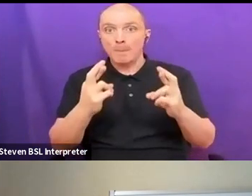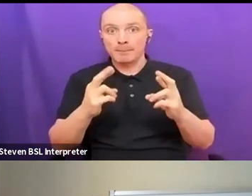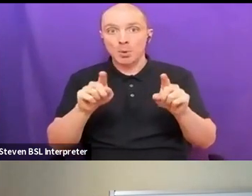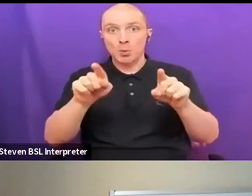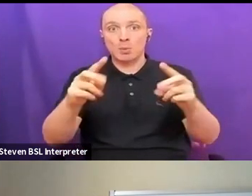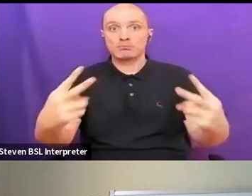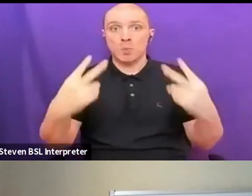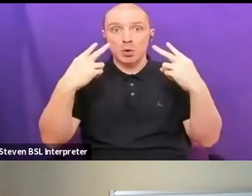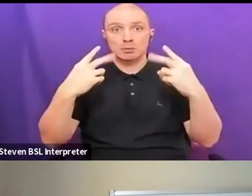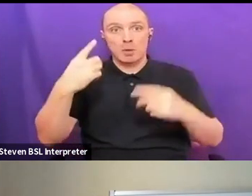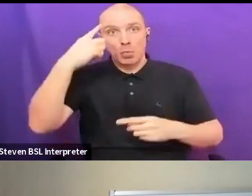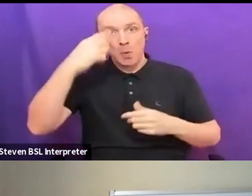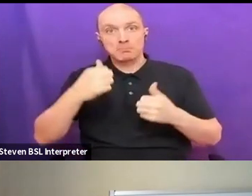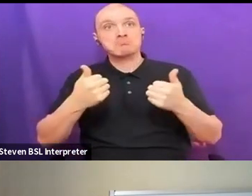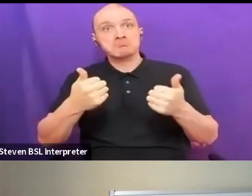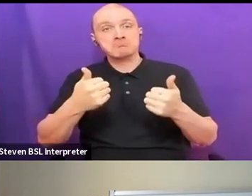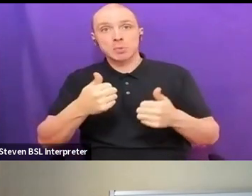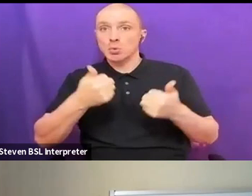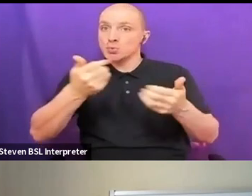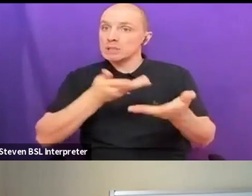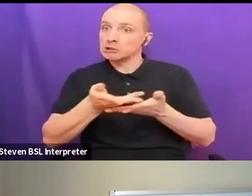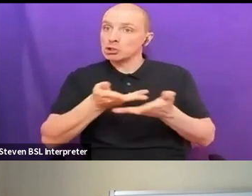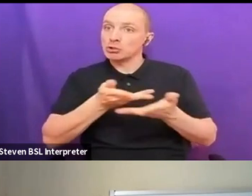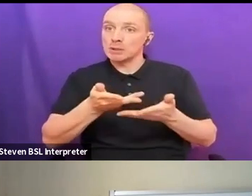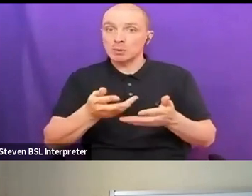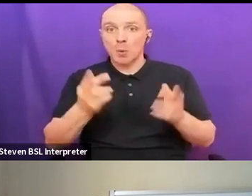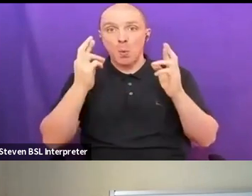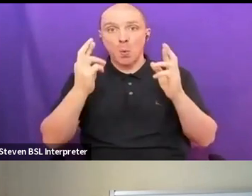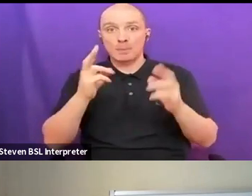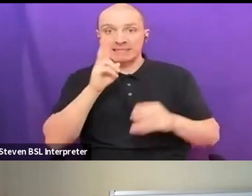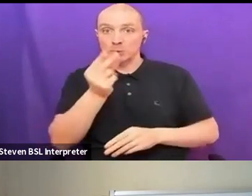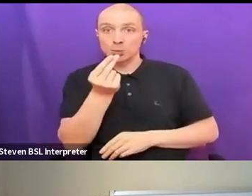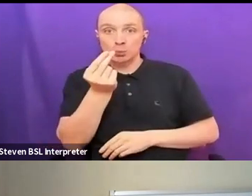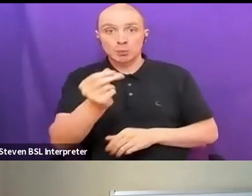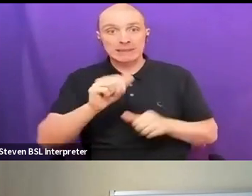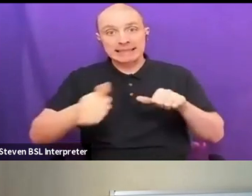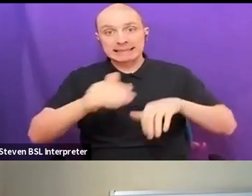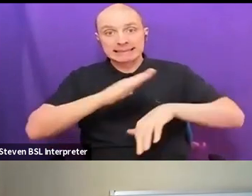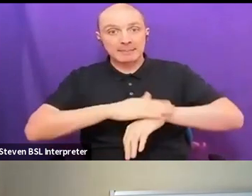discussion, and we will see you all again soon at our next webinar. Thanks, everybody.